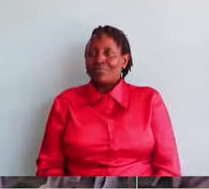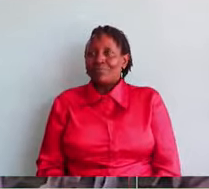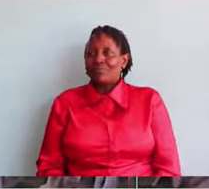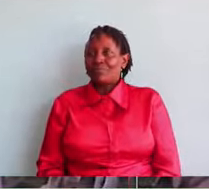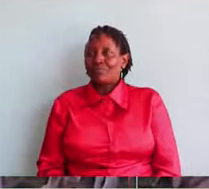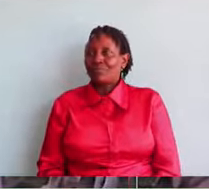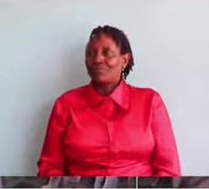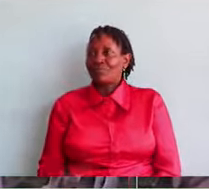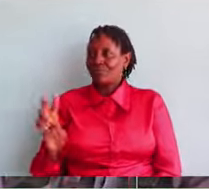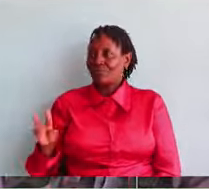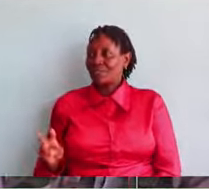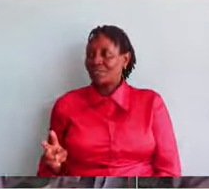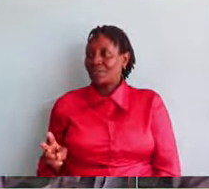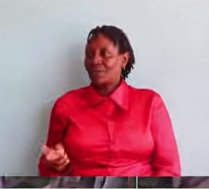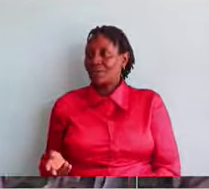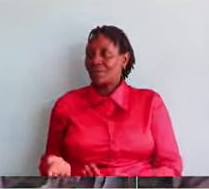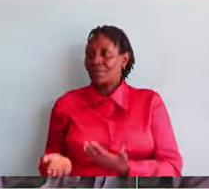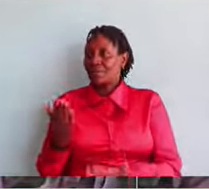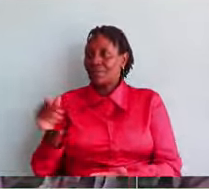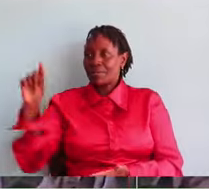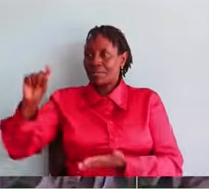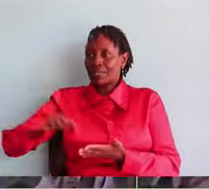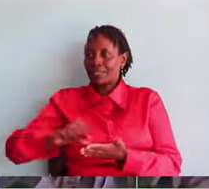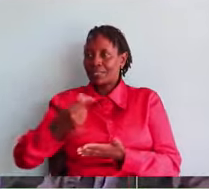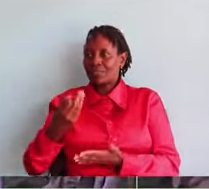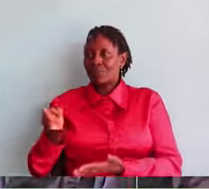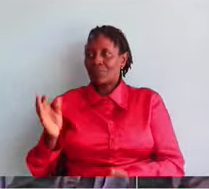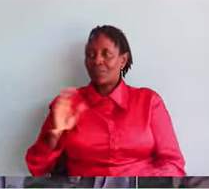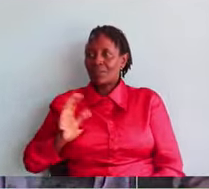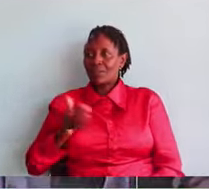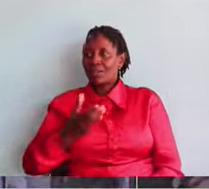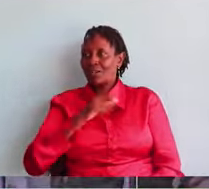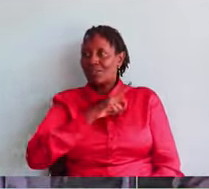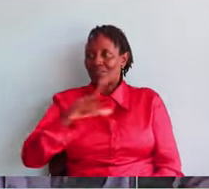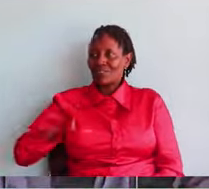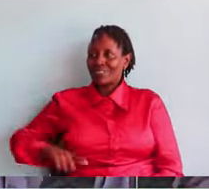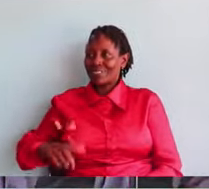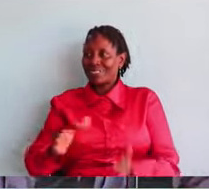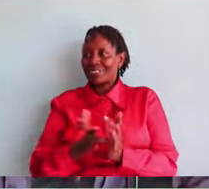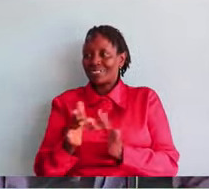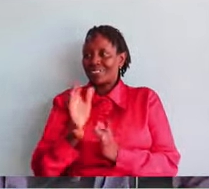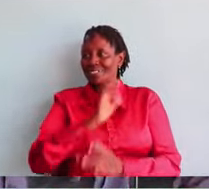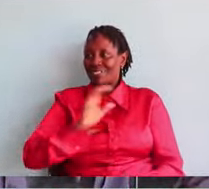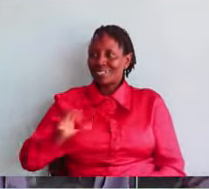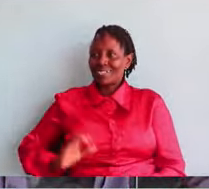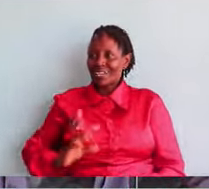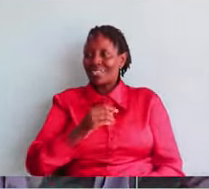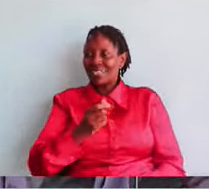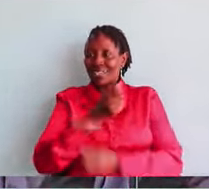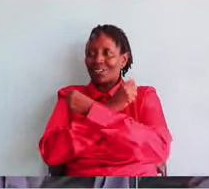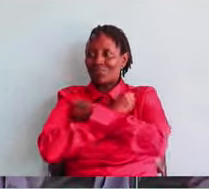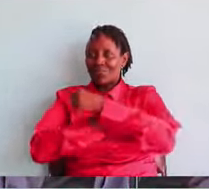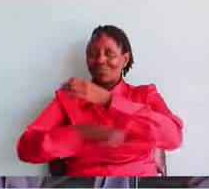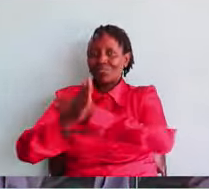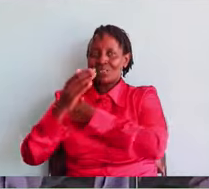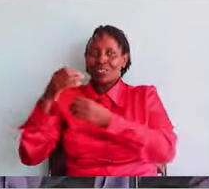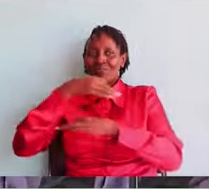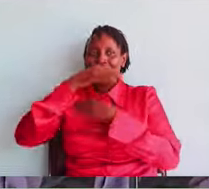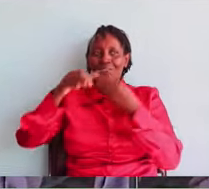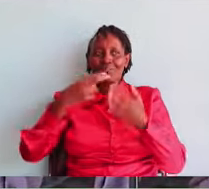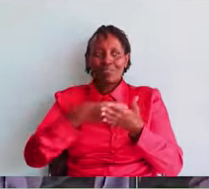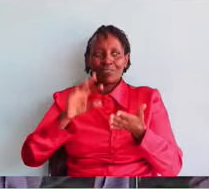please turn to somebody and share the words of grace. And now may the grace of our Lord Jesus Christ and the love of God and the fellowship of